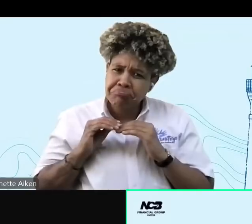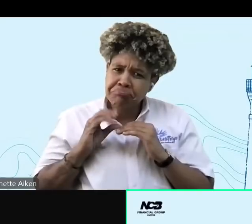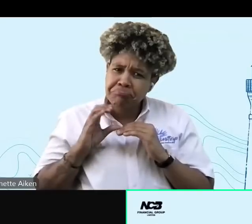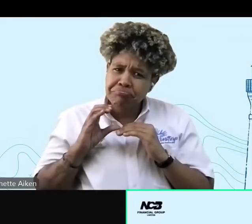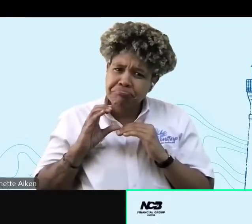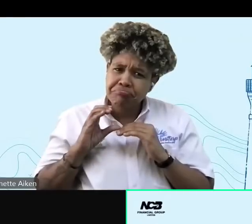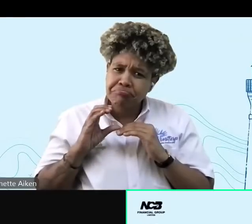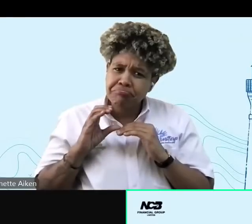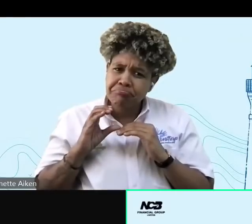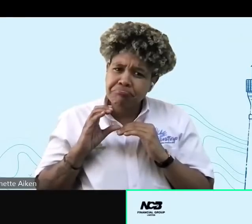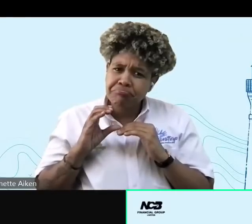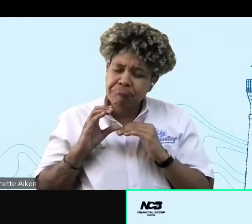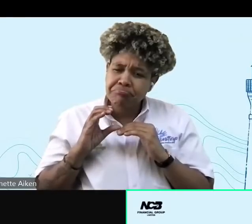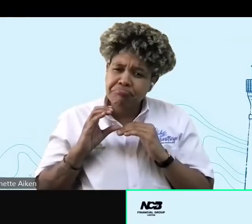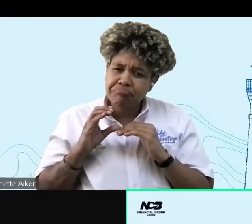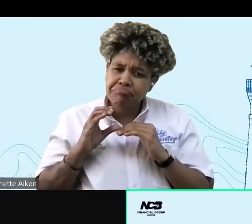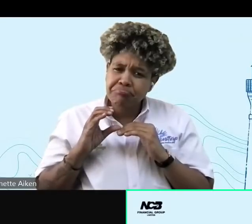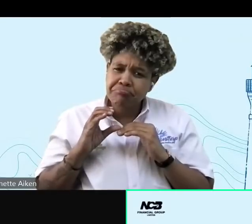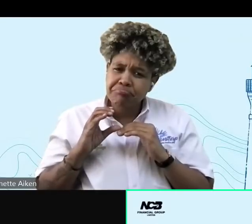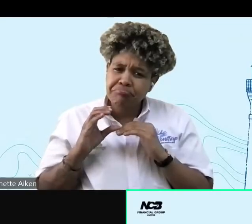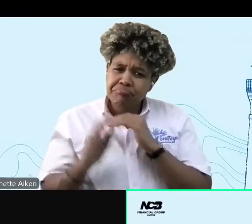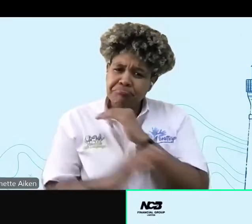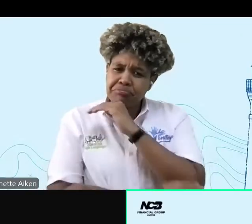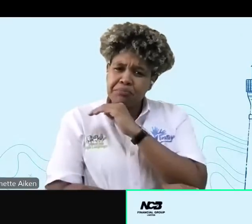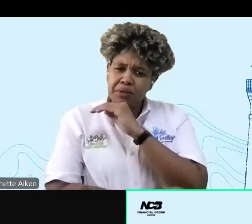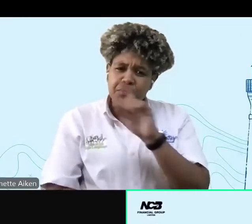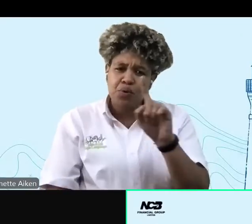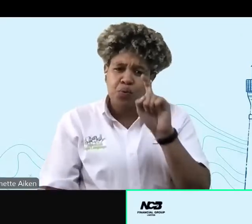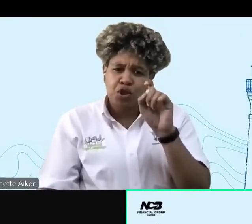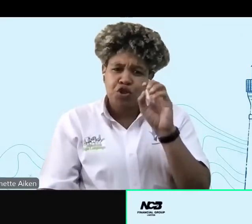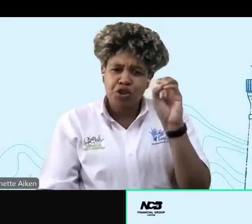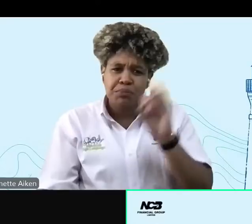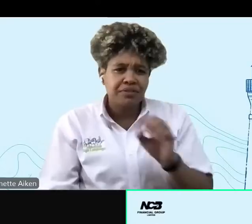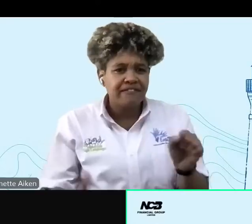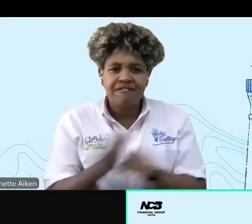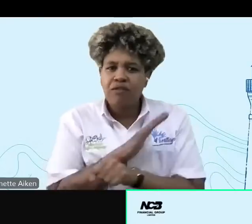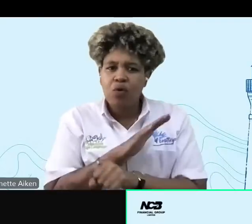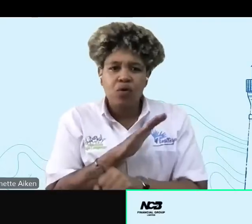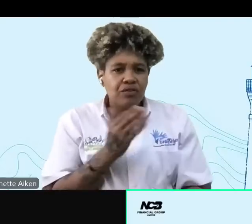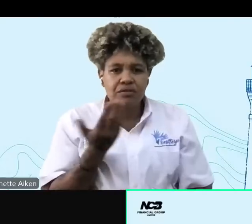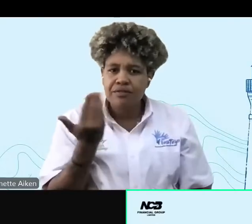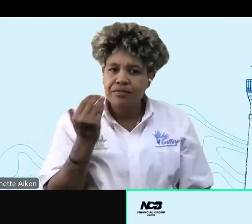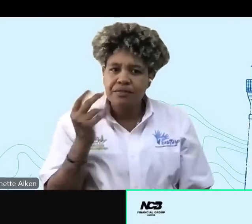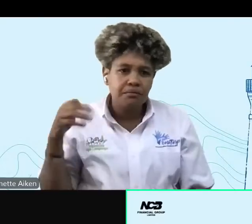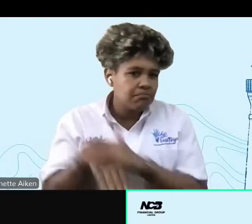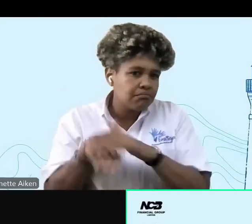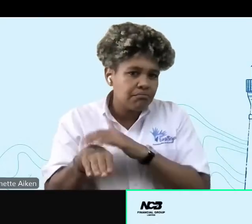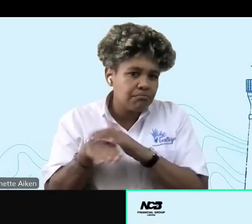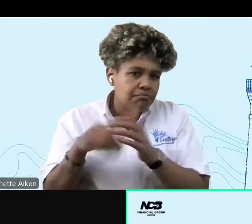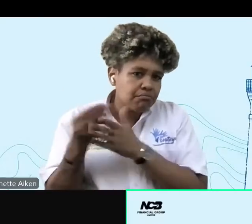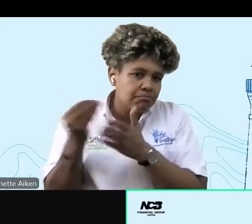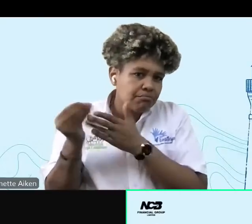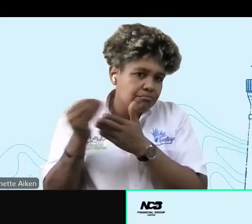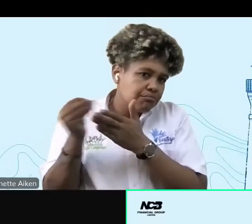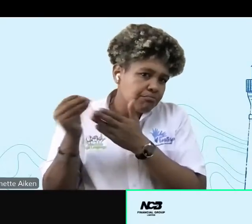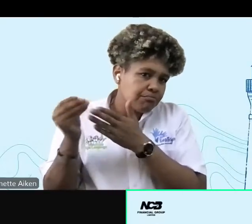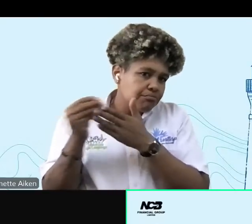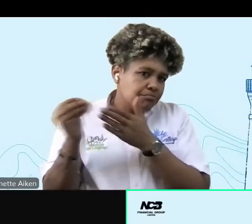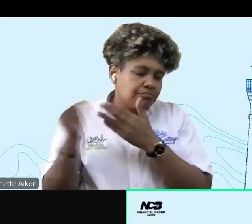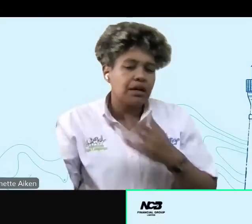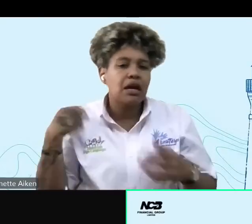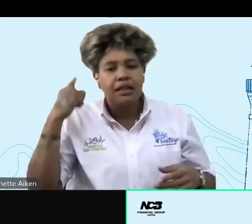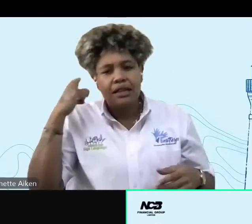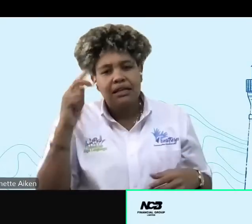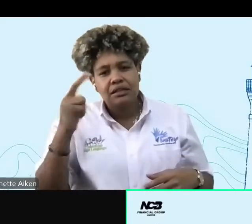September was 100%. It was fully subscribed. I think there's a